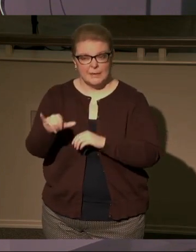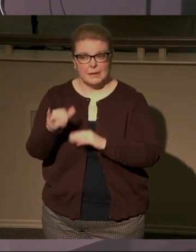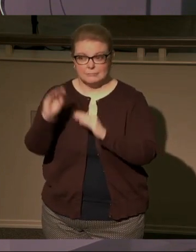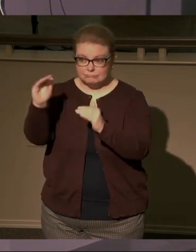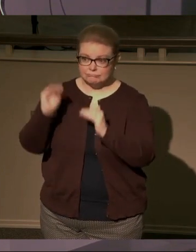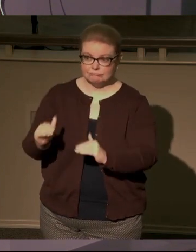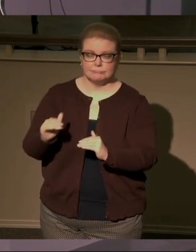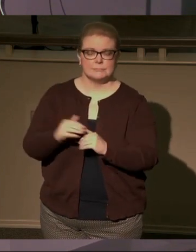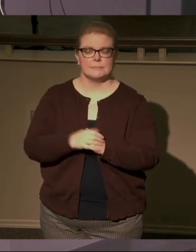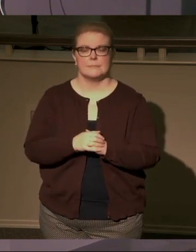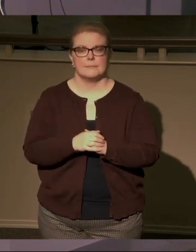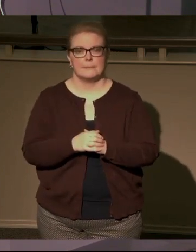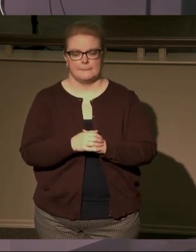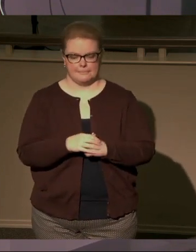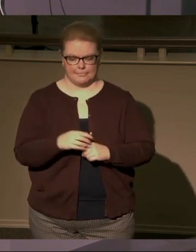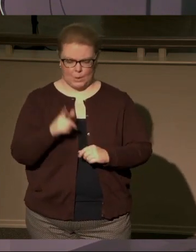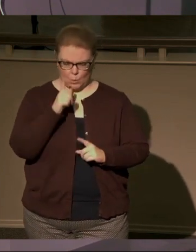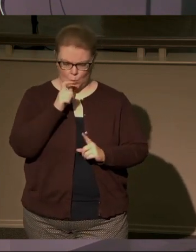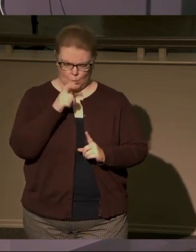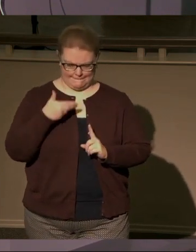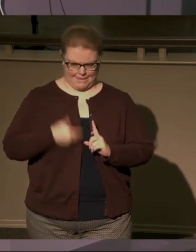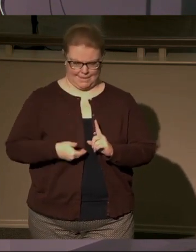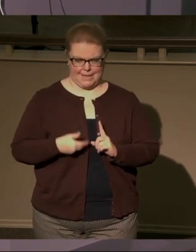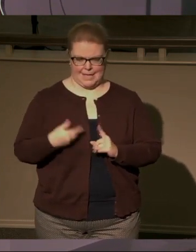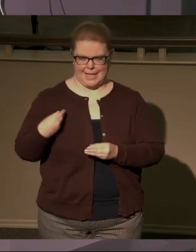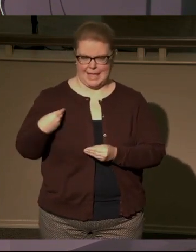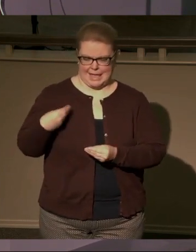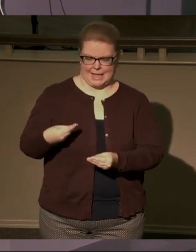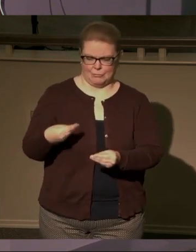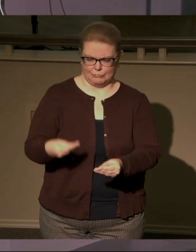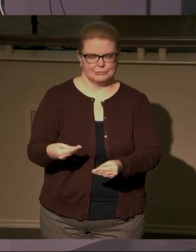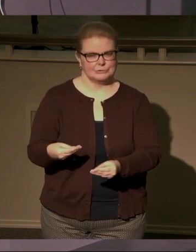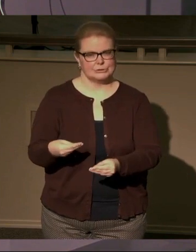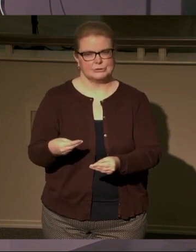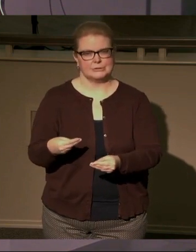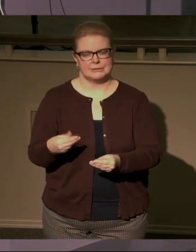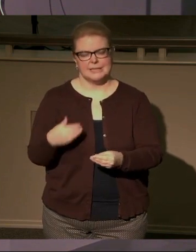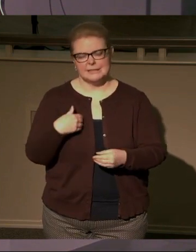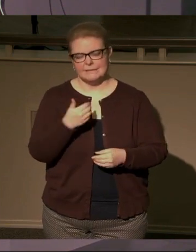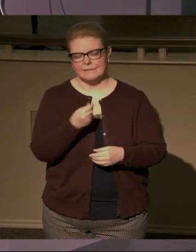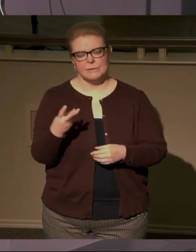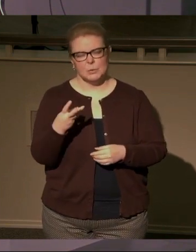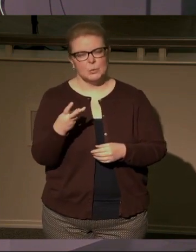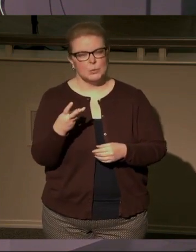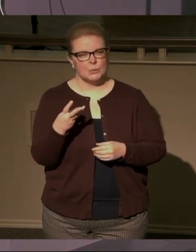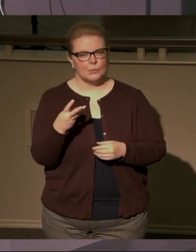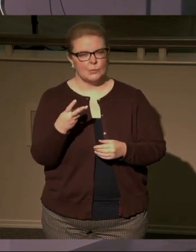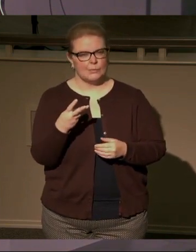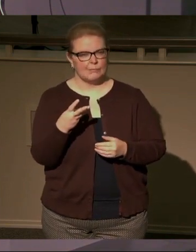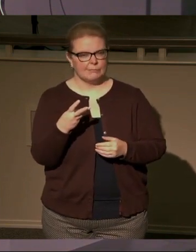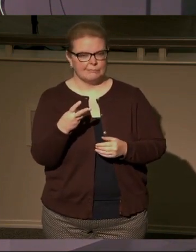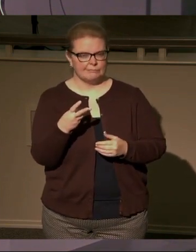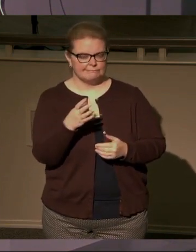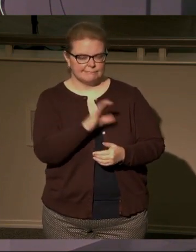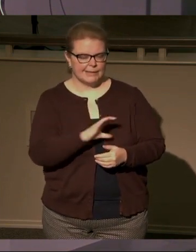The who am I heritage is got a few features to it that maybe you'll recognize in either your raising or